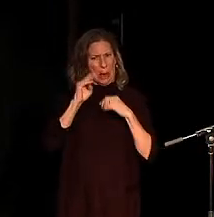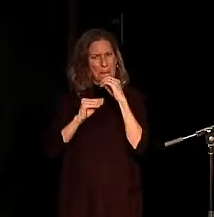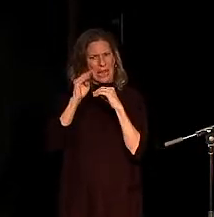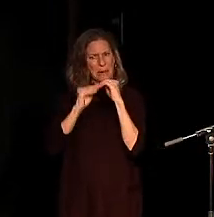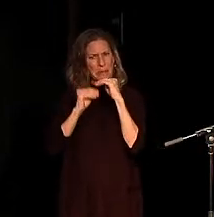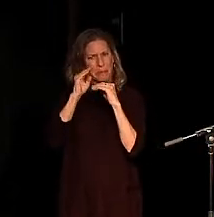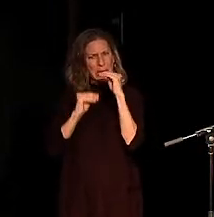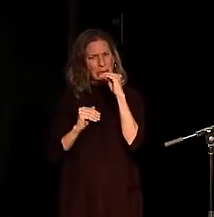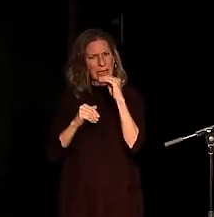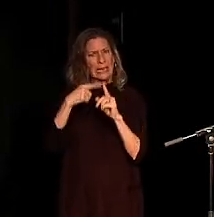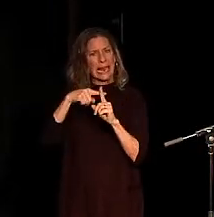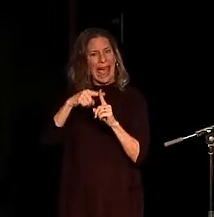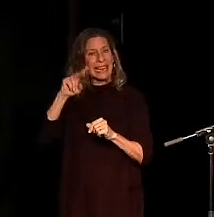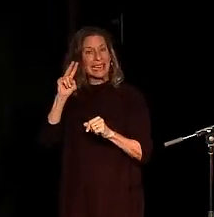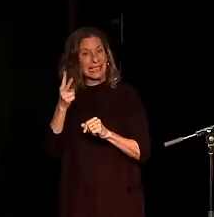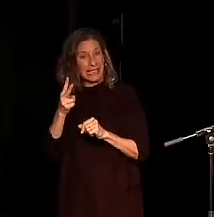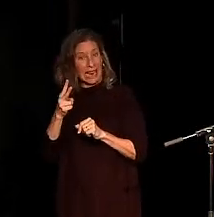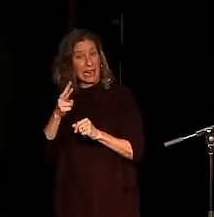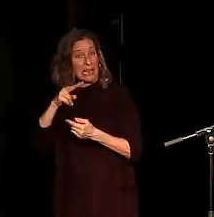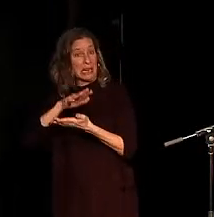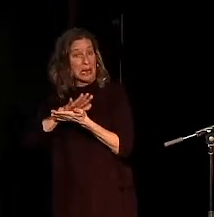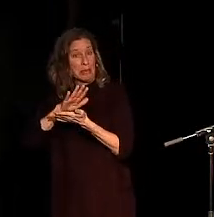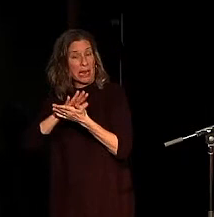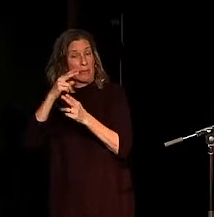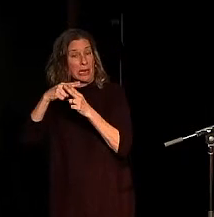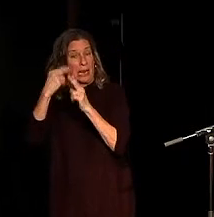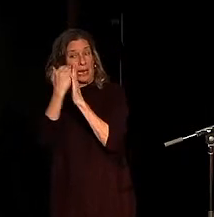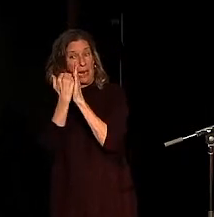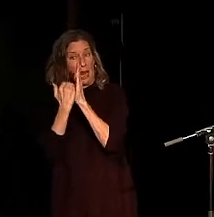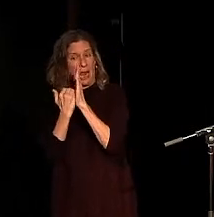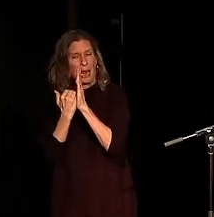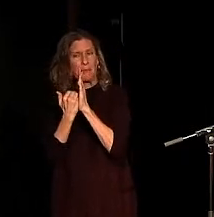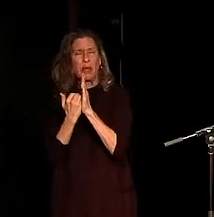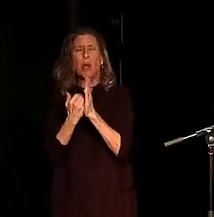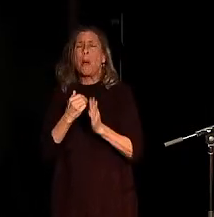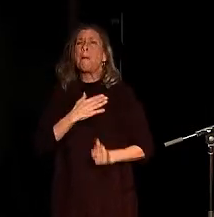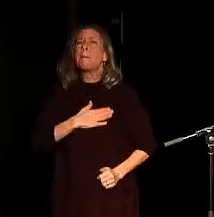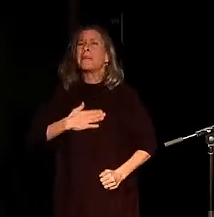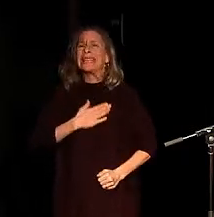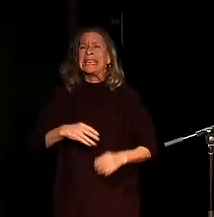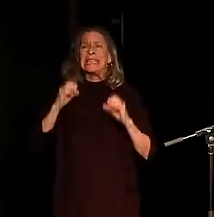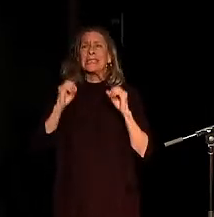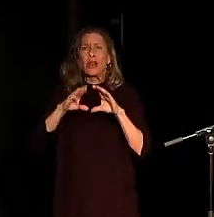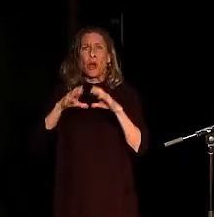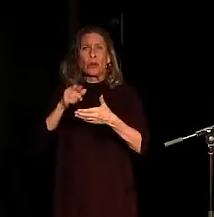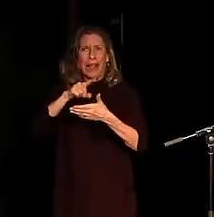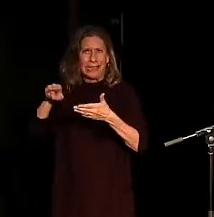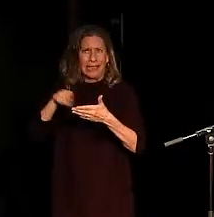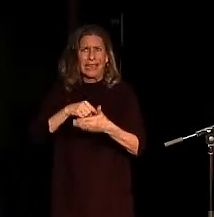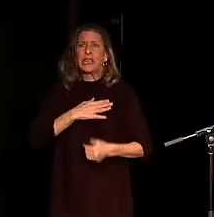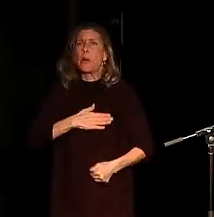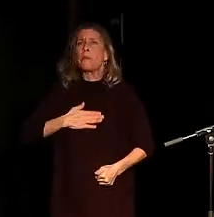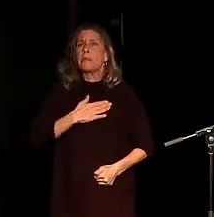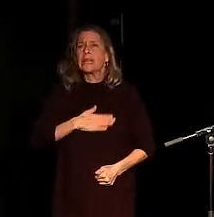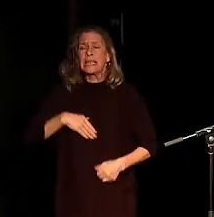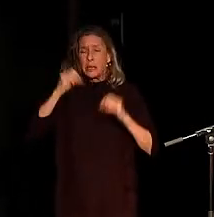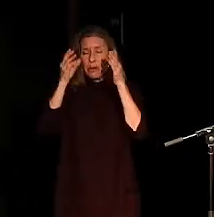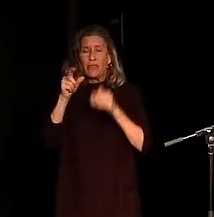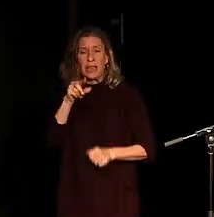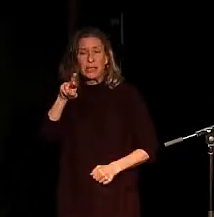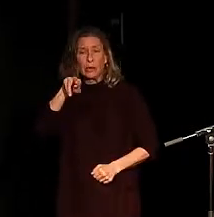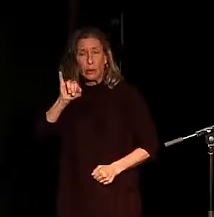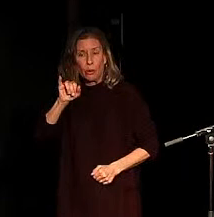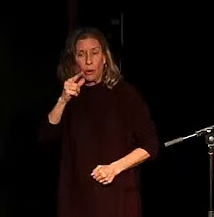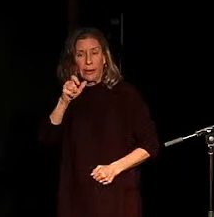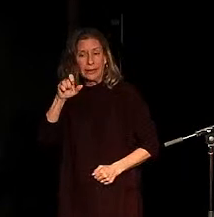I should say, second set of petitions urging that we not have any class cancellations. And I believe it's Professor Lori Gluck is